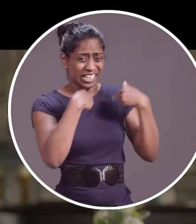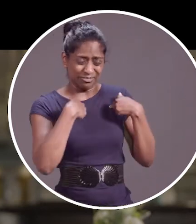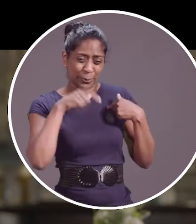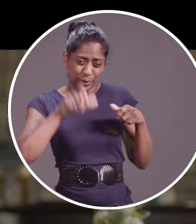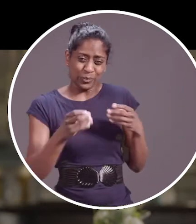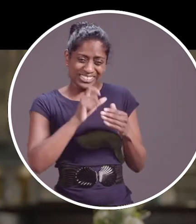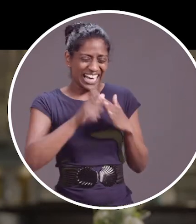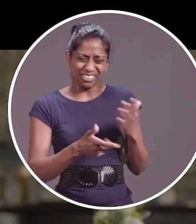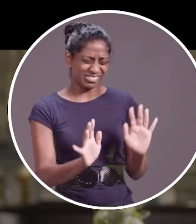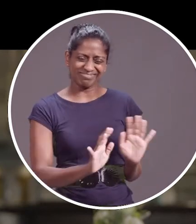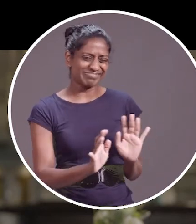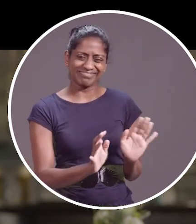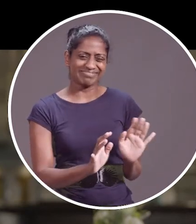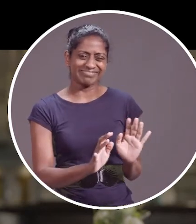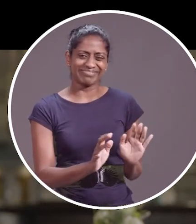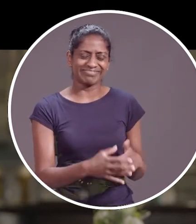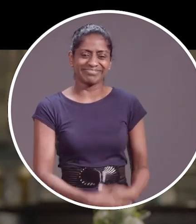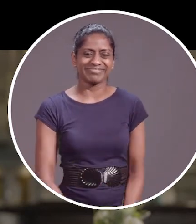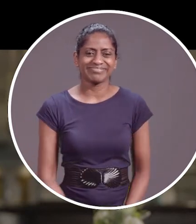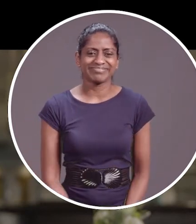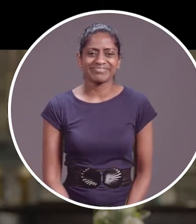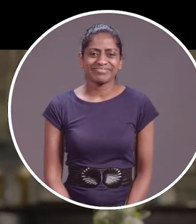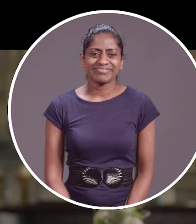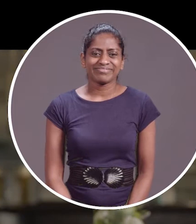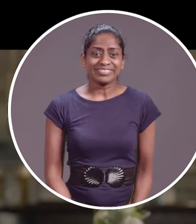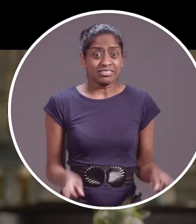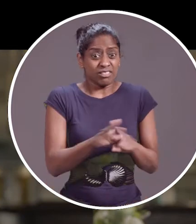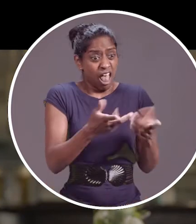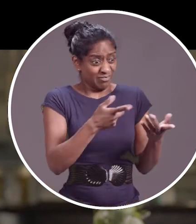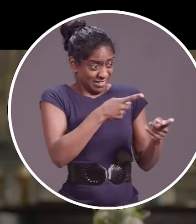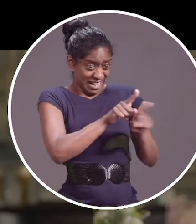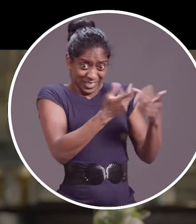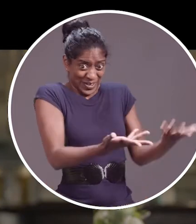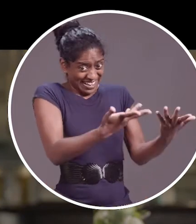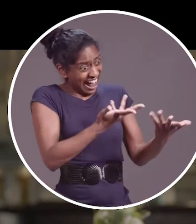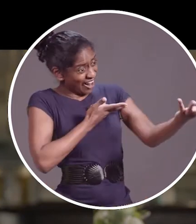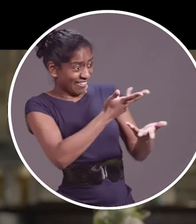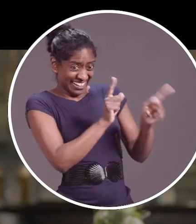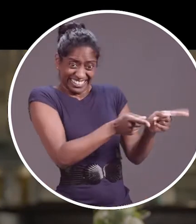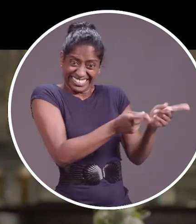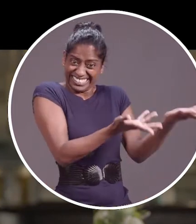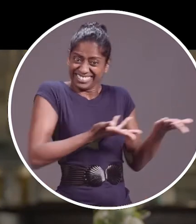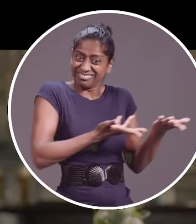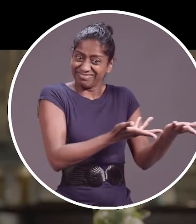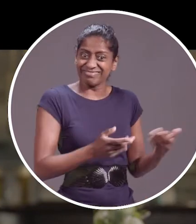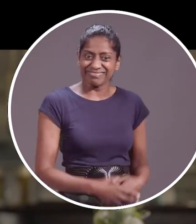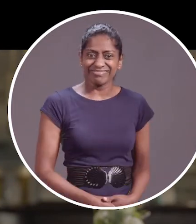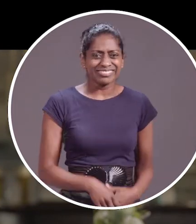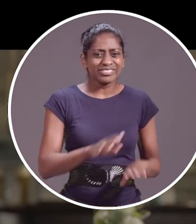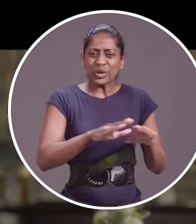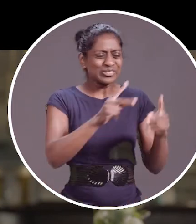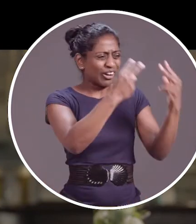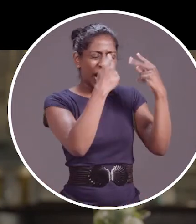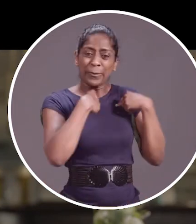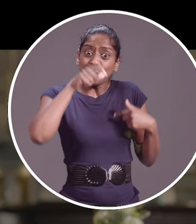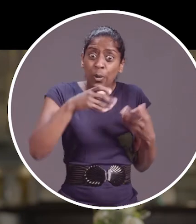a person with disabilities or just like what you did right now. Don't see me